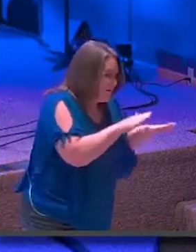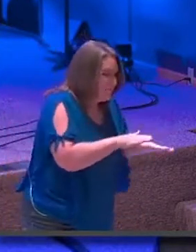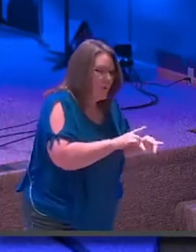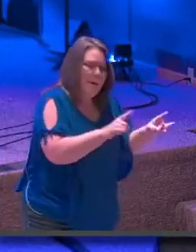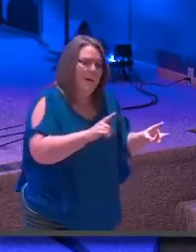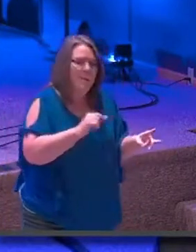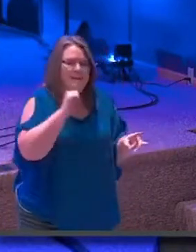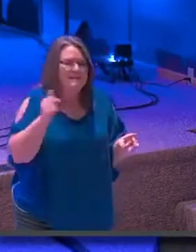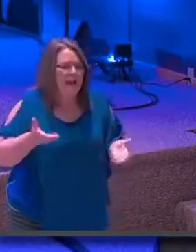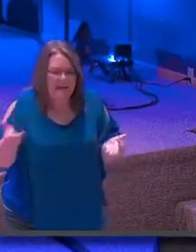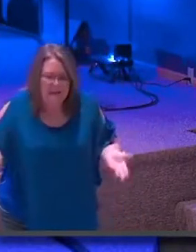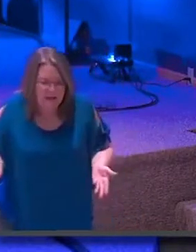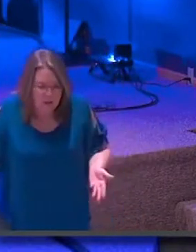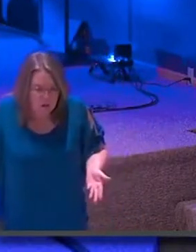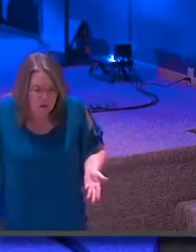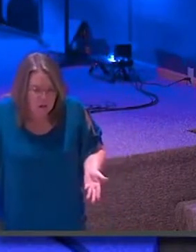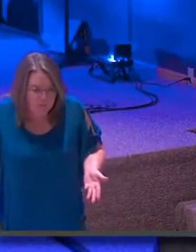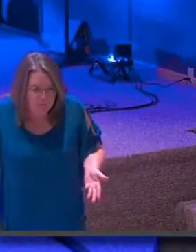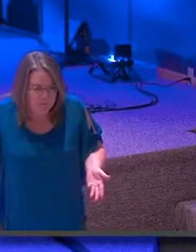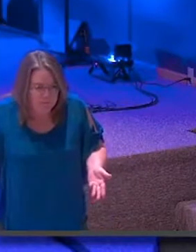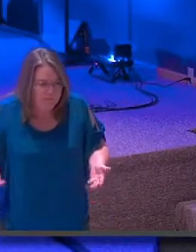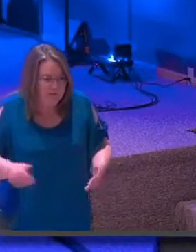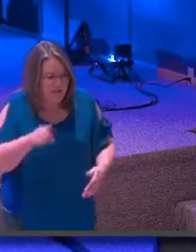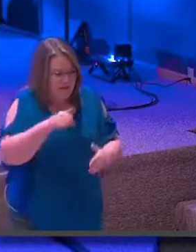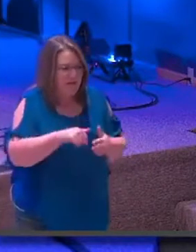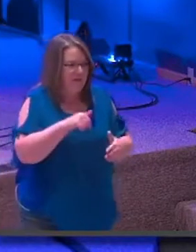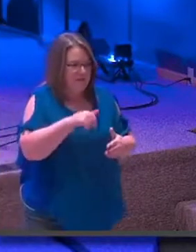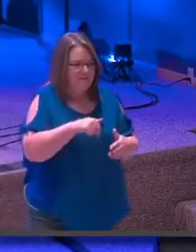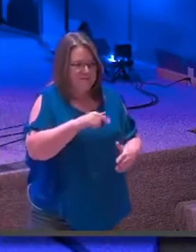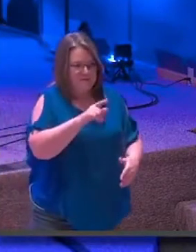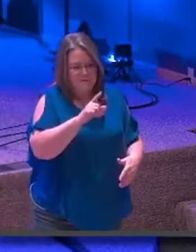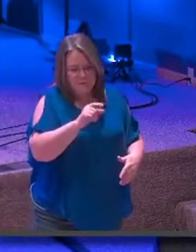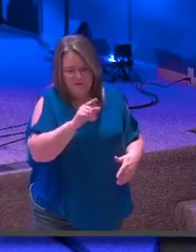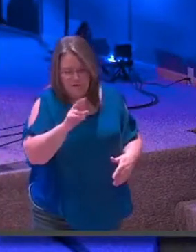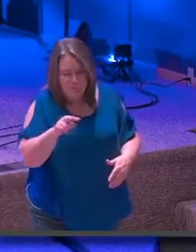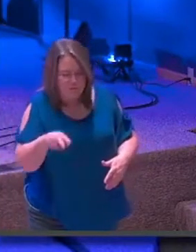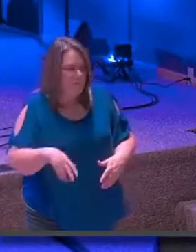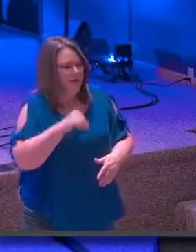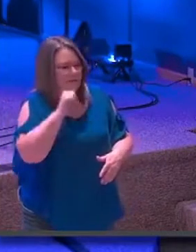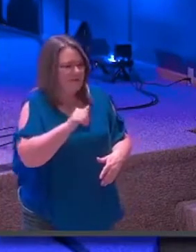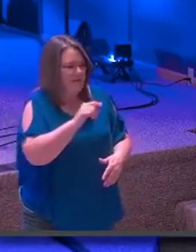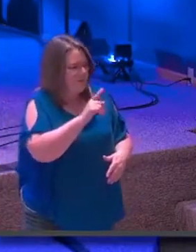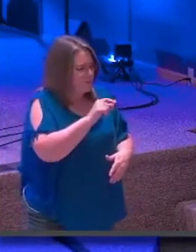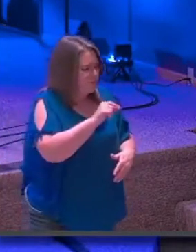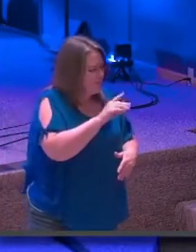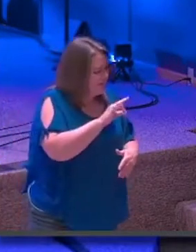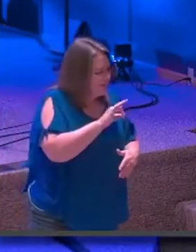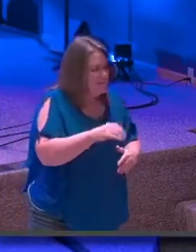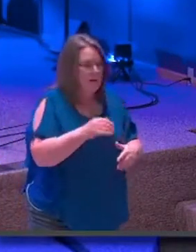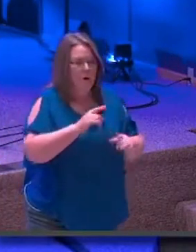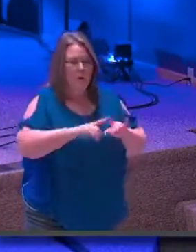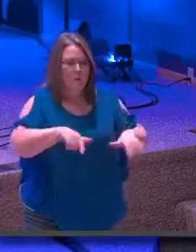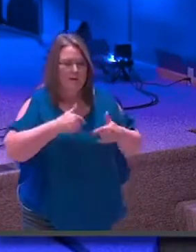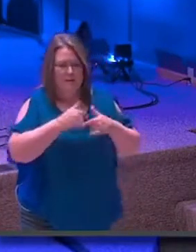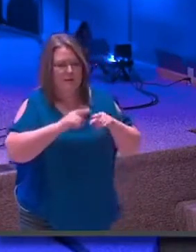here. And this is 2022. It is not even 2019. We're living in a whole different world.